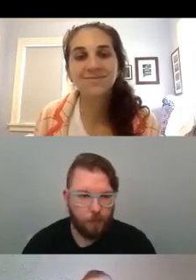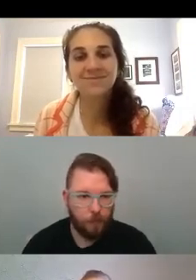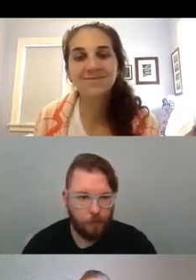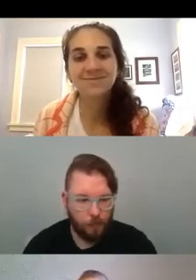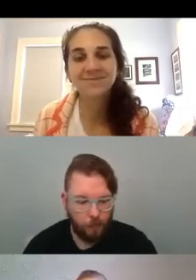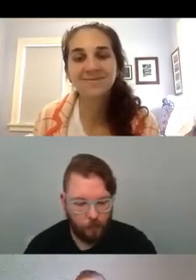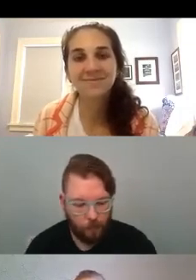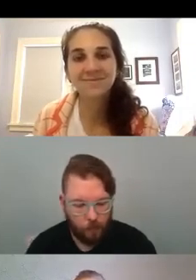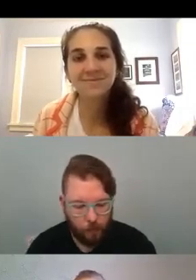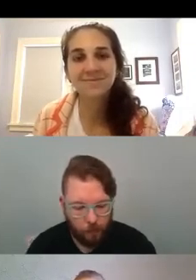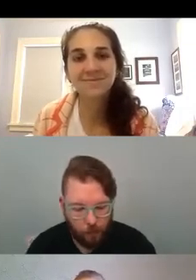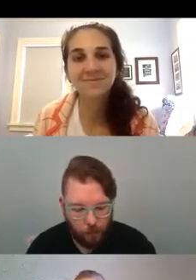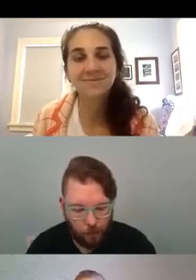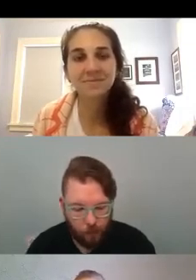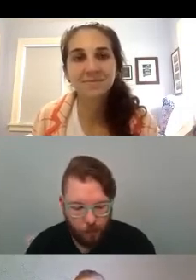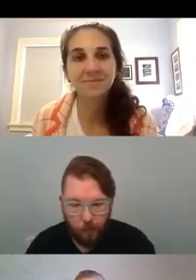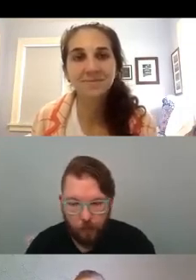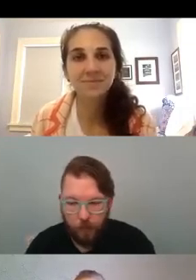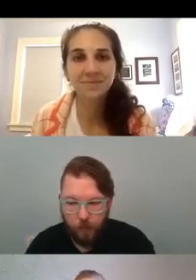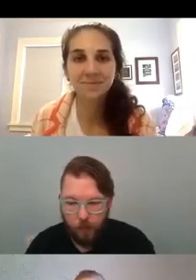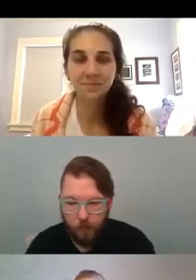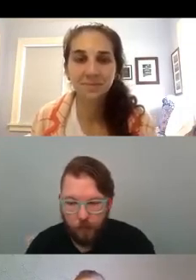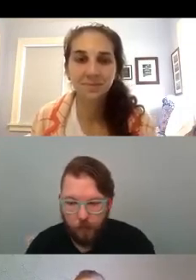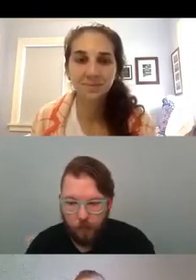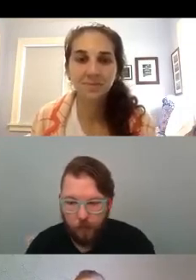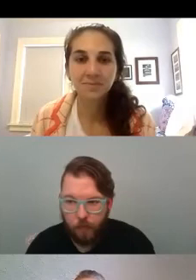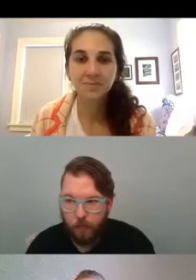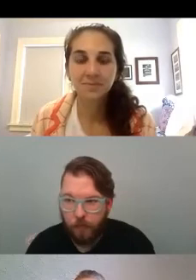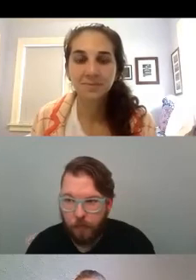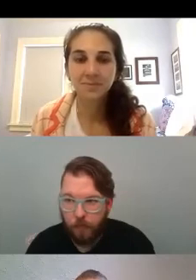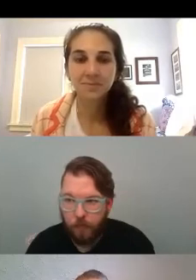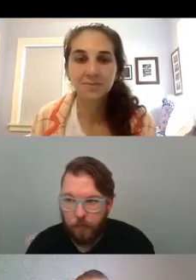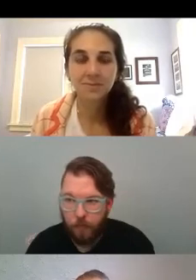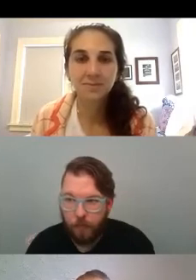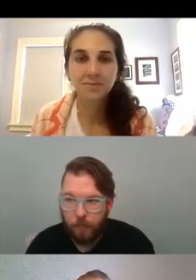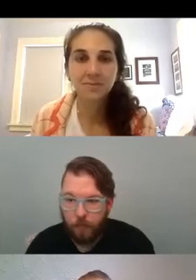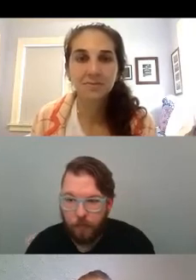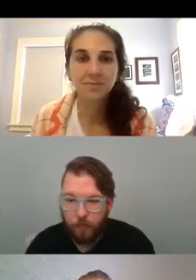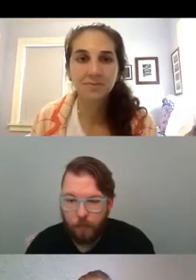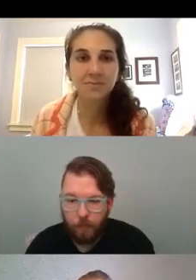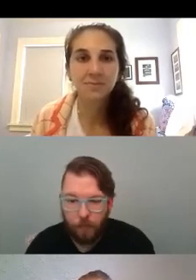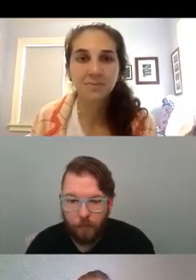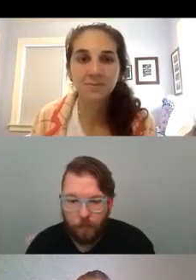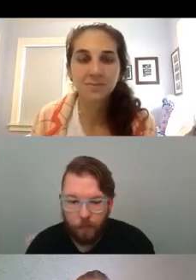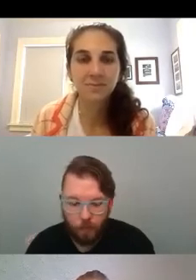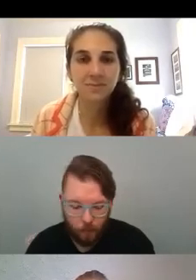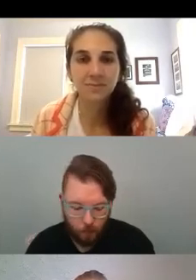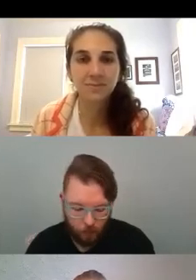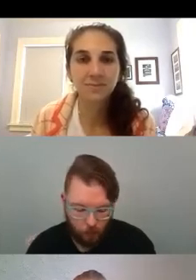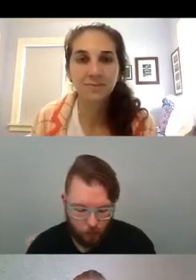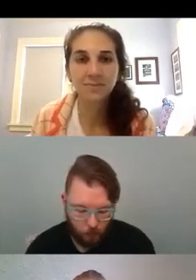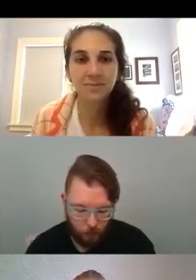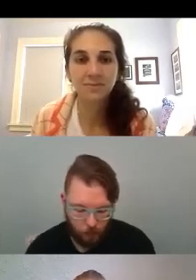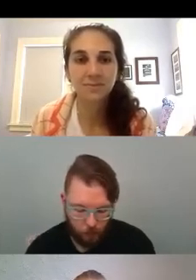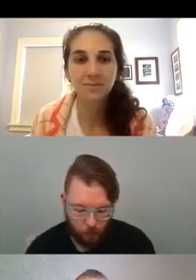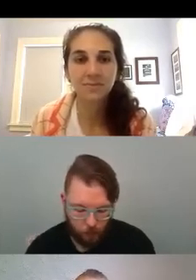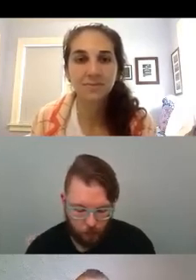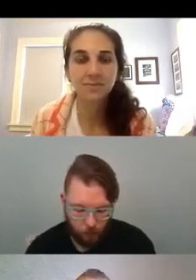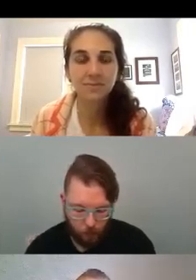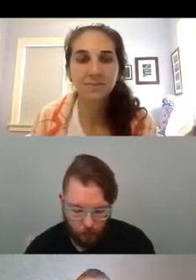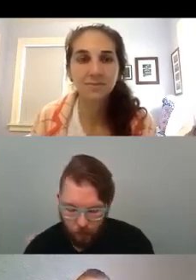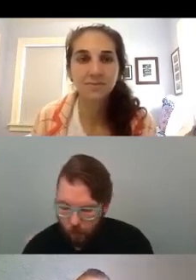A shift to remote work allowed engagement guides to work in new ways with other departments like curatorial